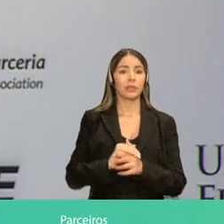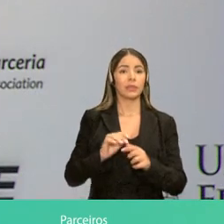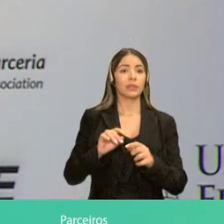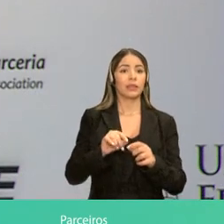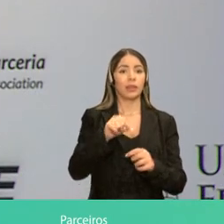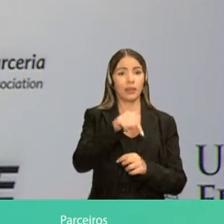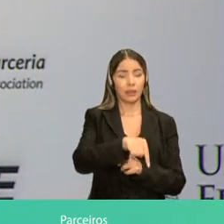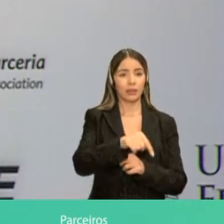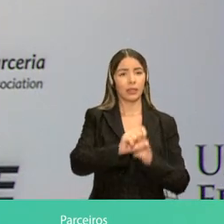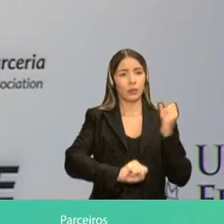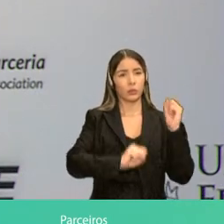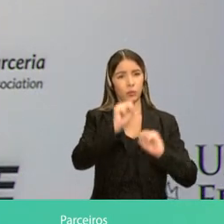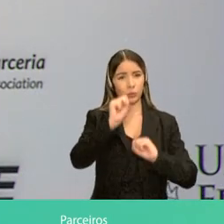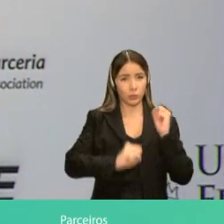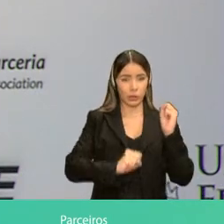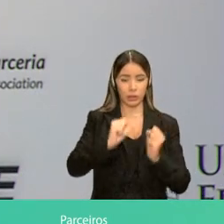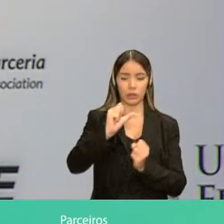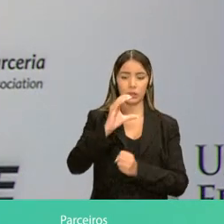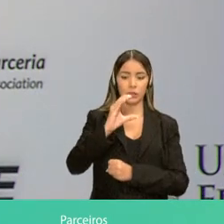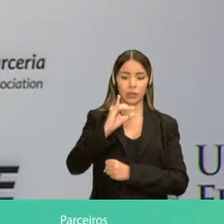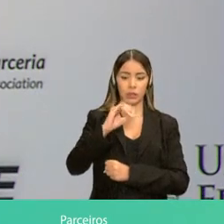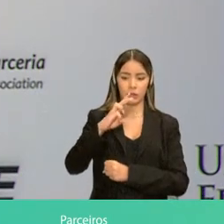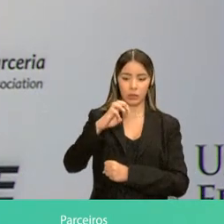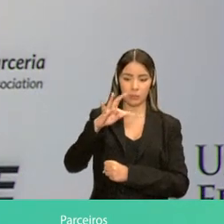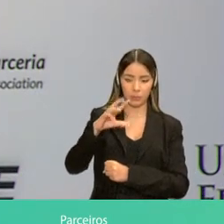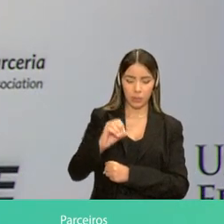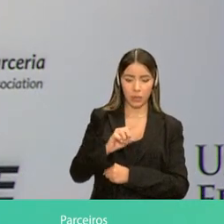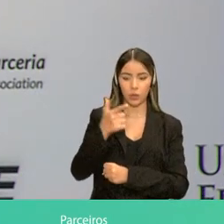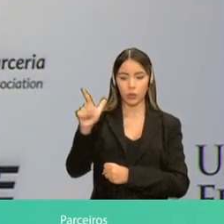steel mills and cement